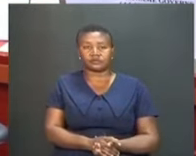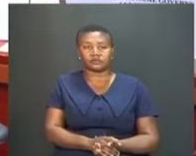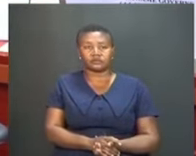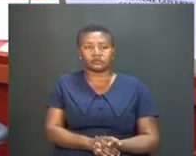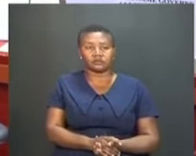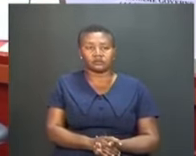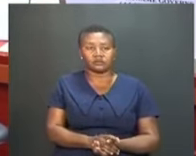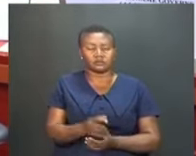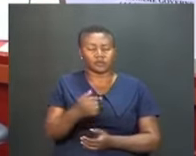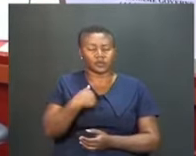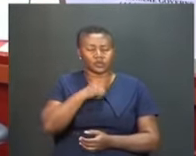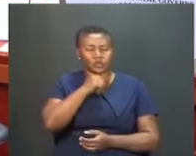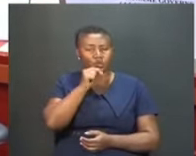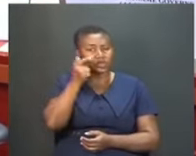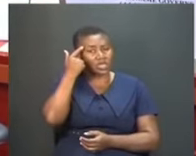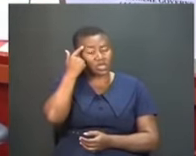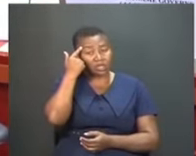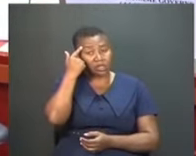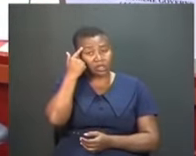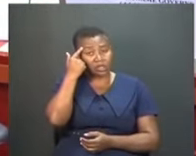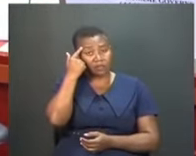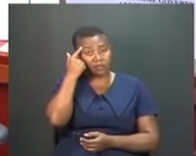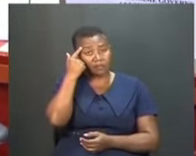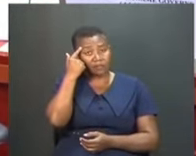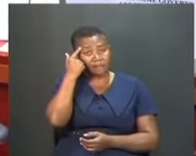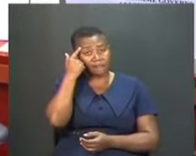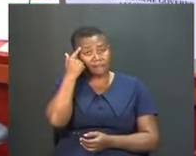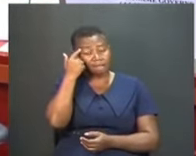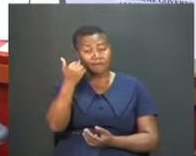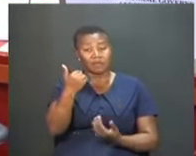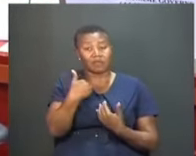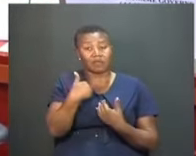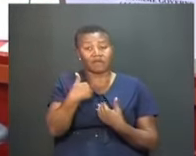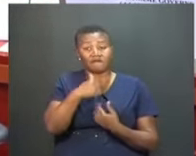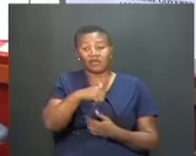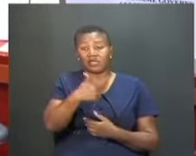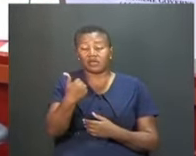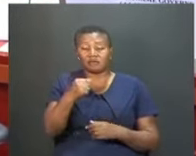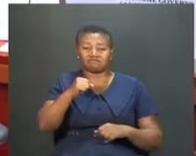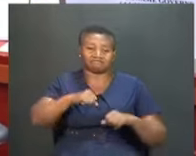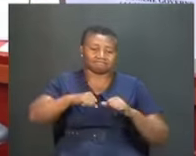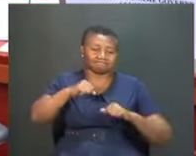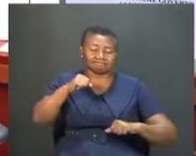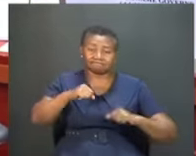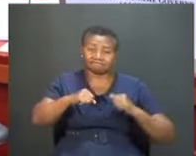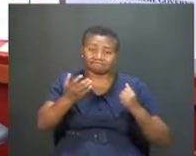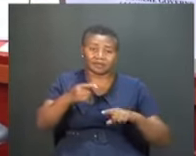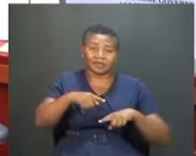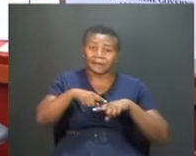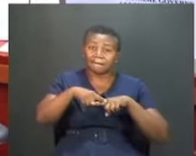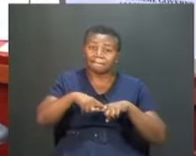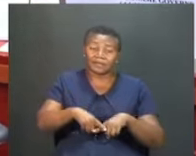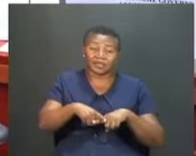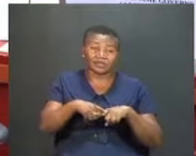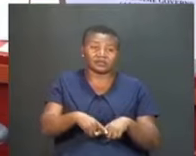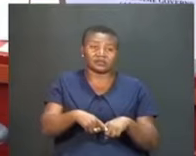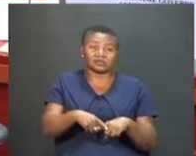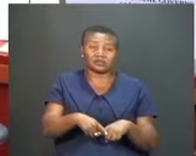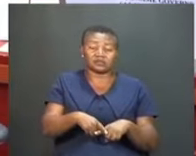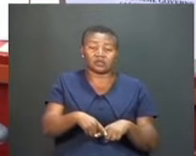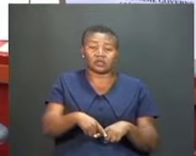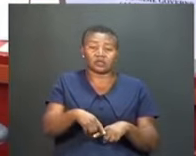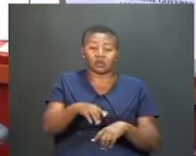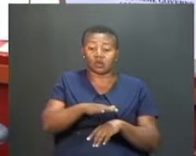I do not think there's any doubt regarding